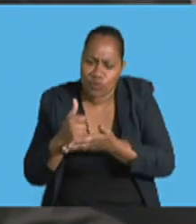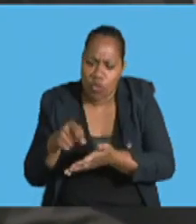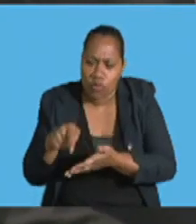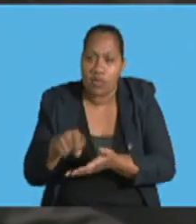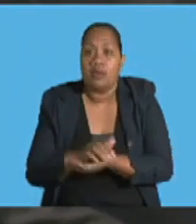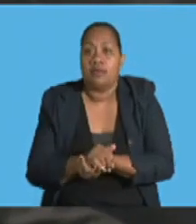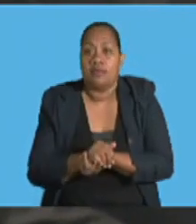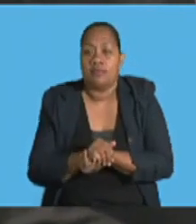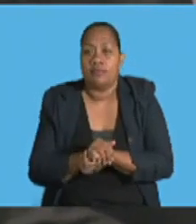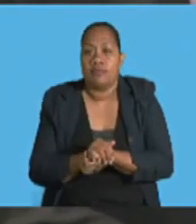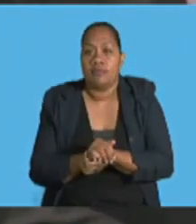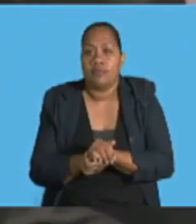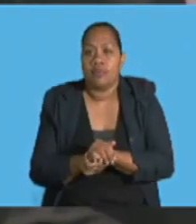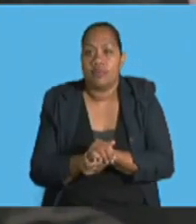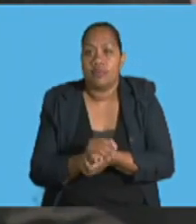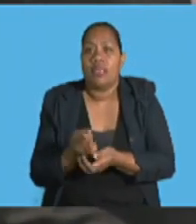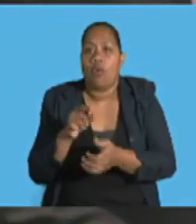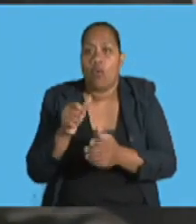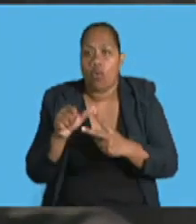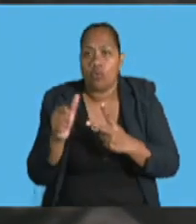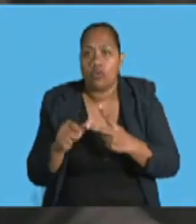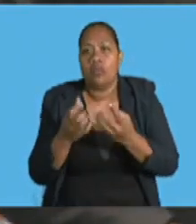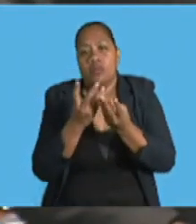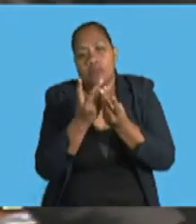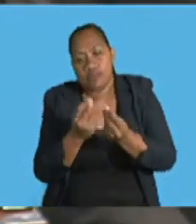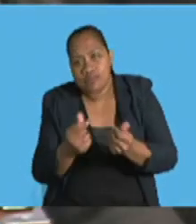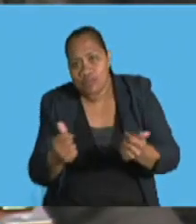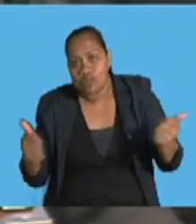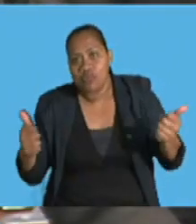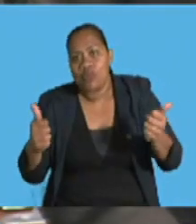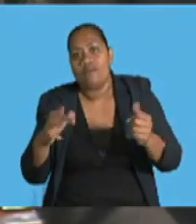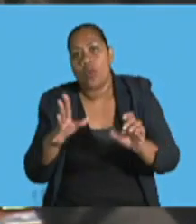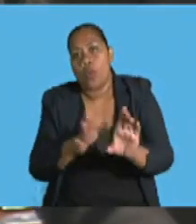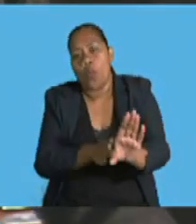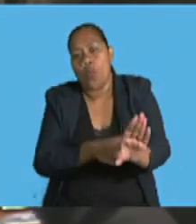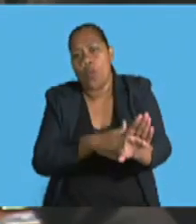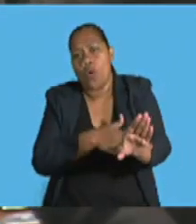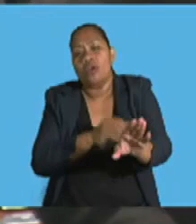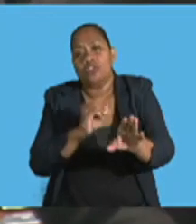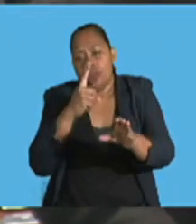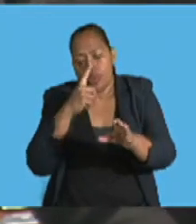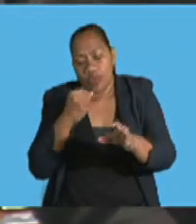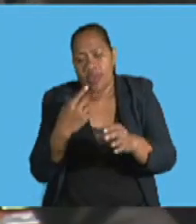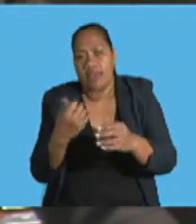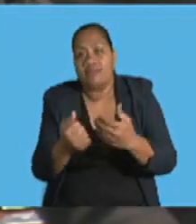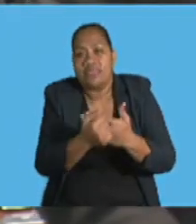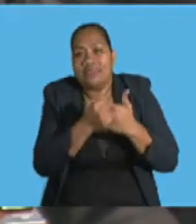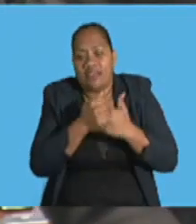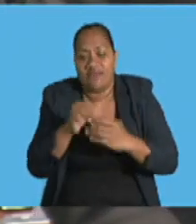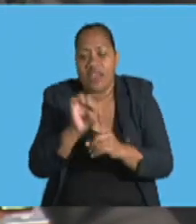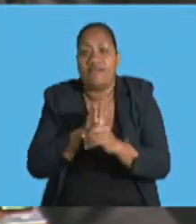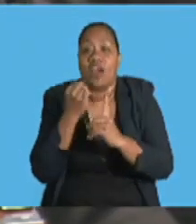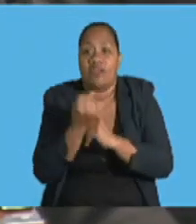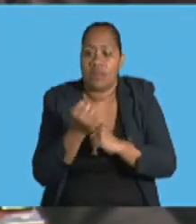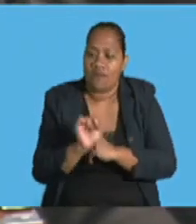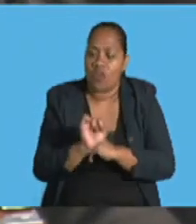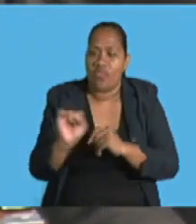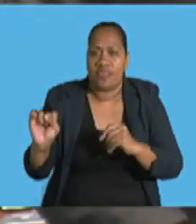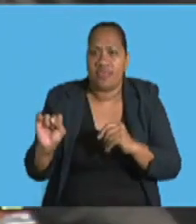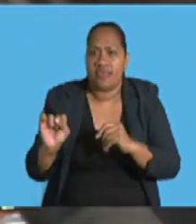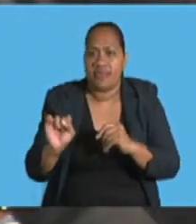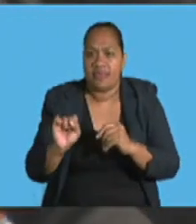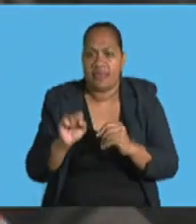but long-term solutions that can contribute to creating a safer environment for their customers. Mr. Speaker,